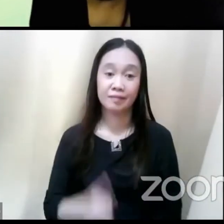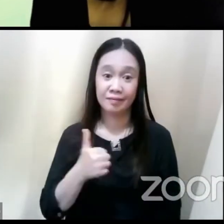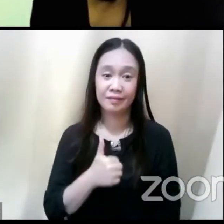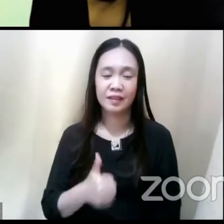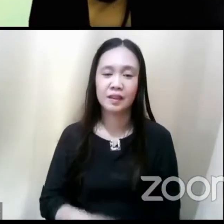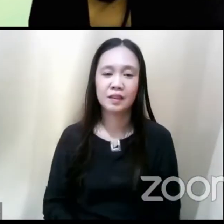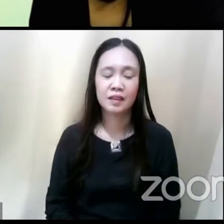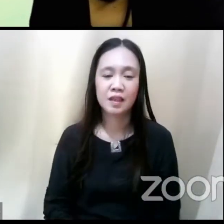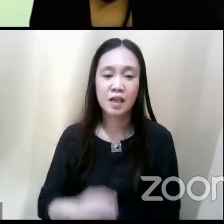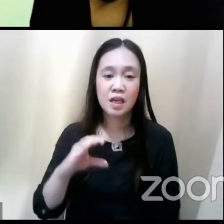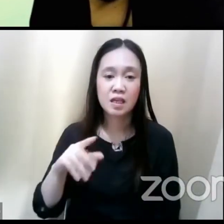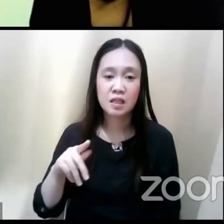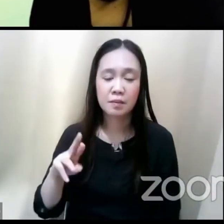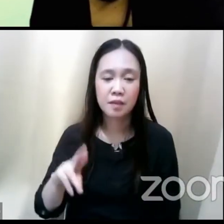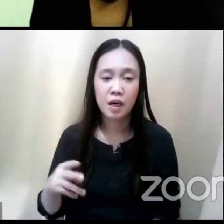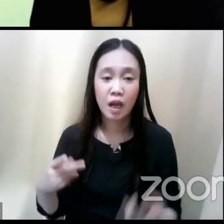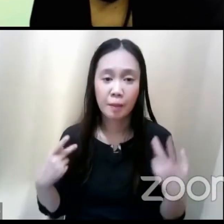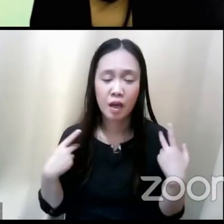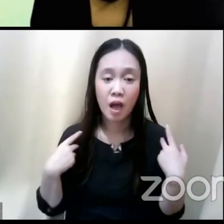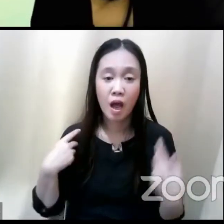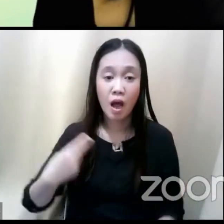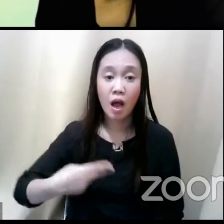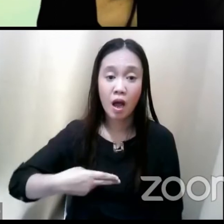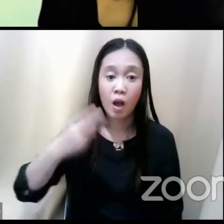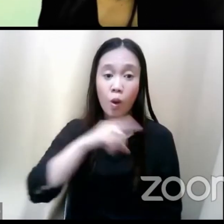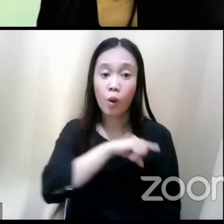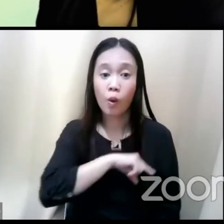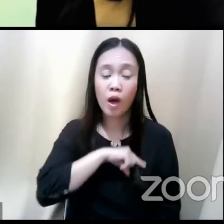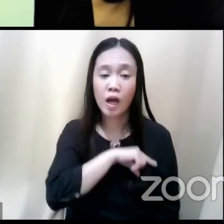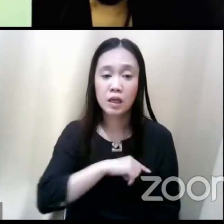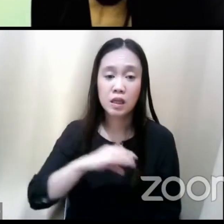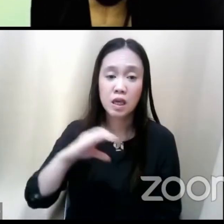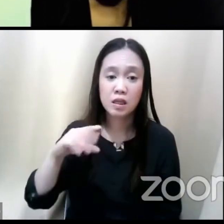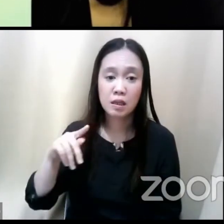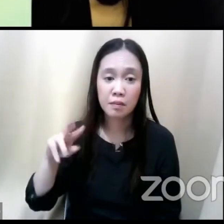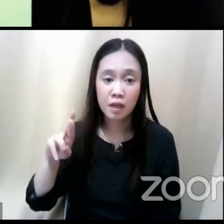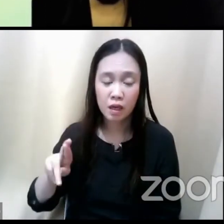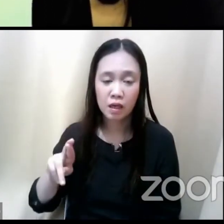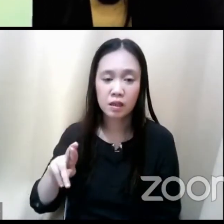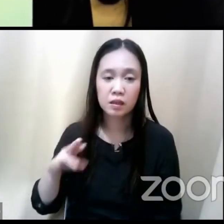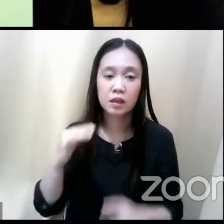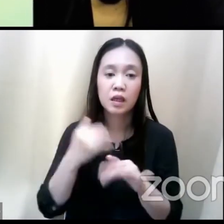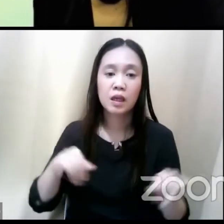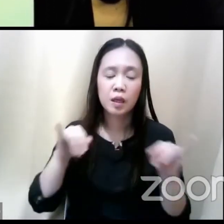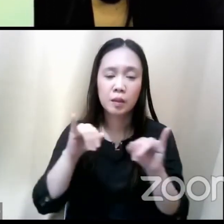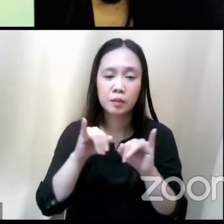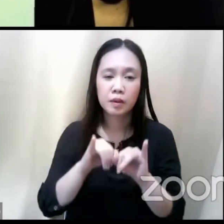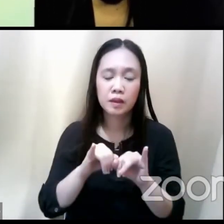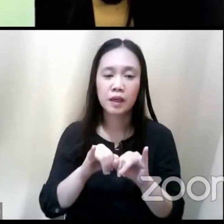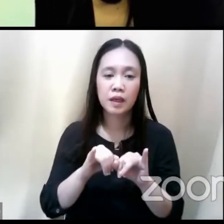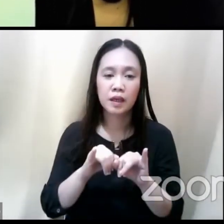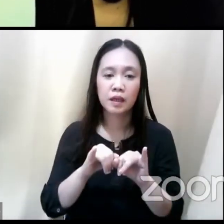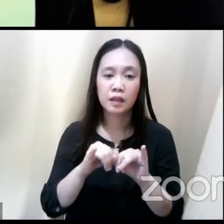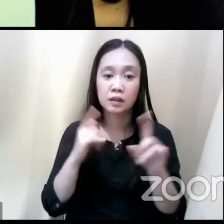CPR, mayroong sinasabi nga high quality CPR. So, pag sinabing high quality CPR, ang importante doon, matarget mo